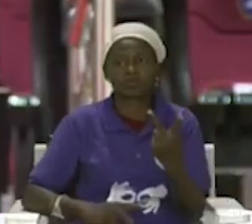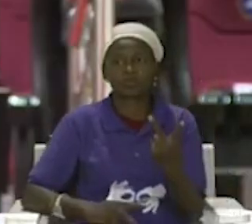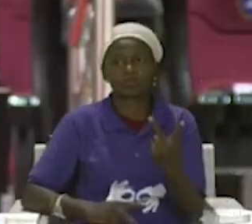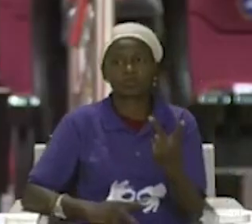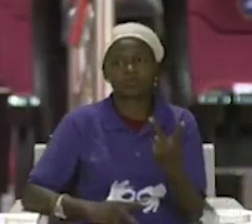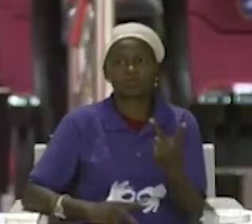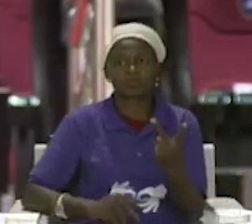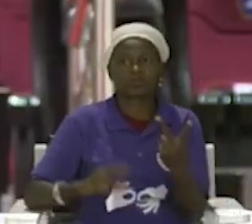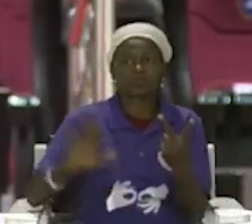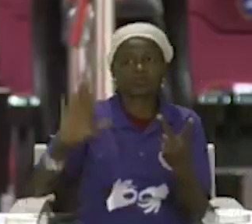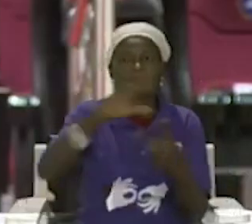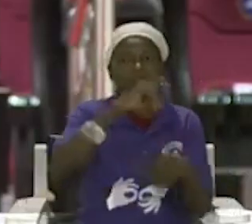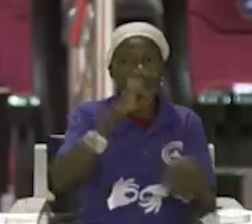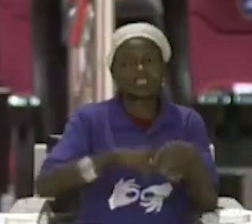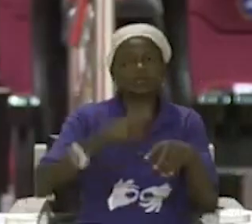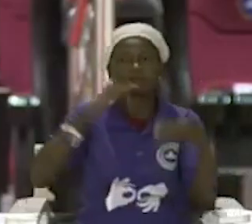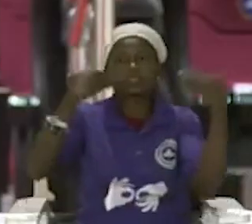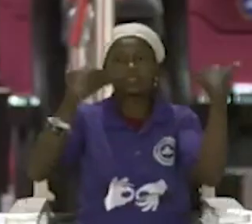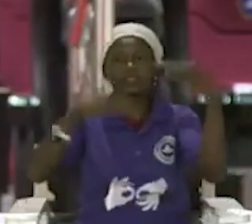Your time is limited,